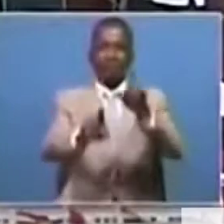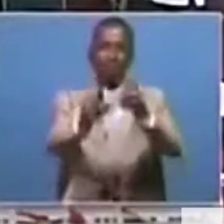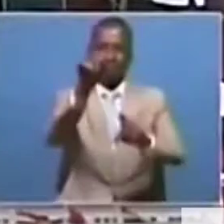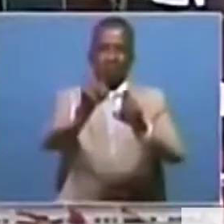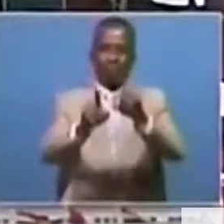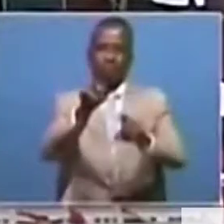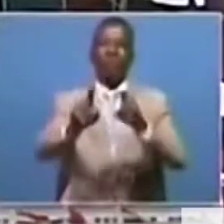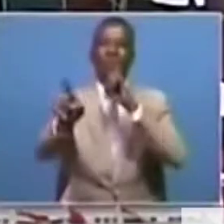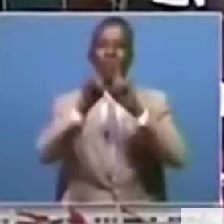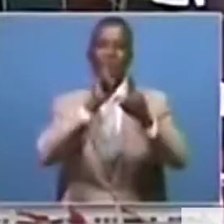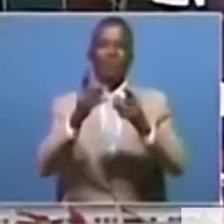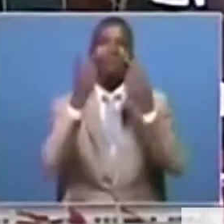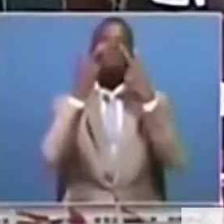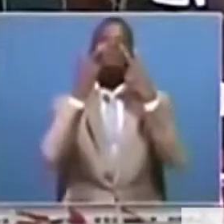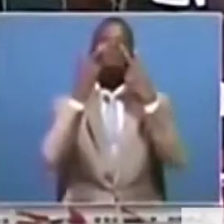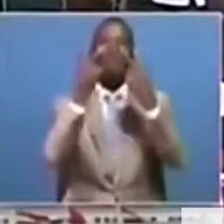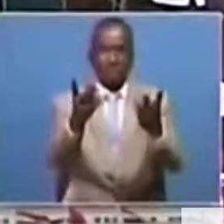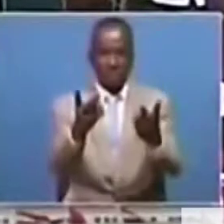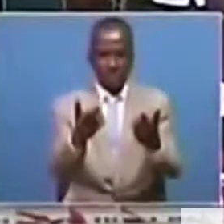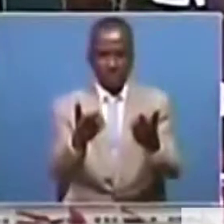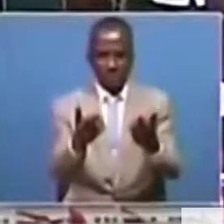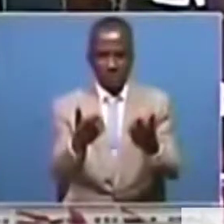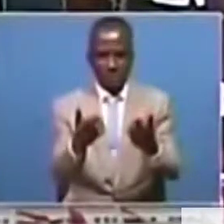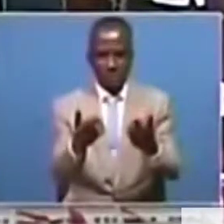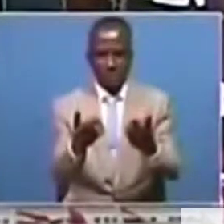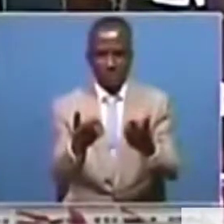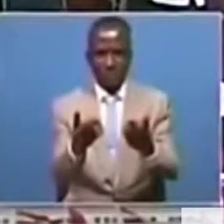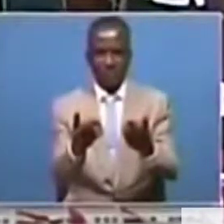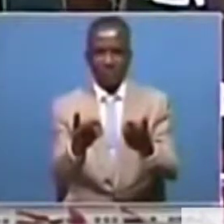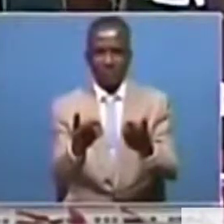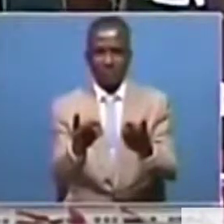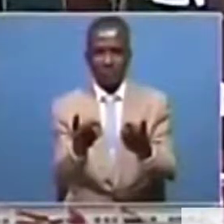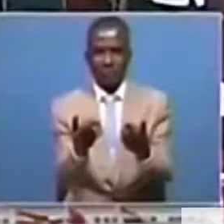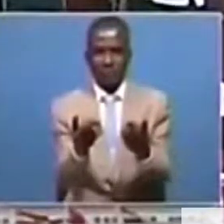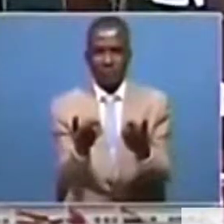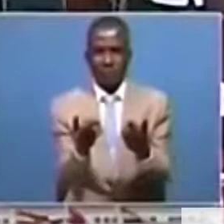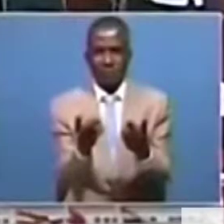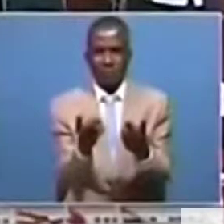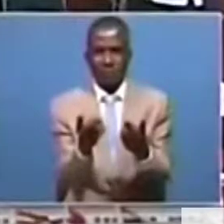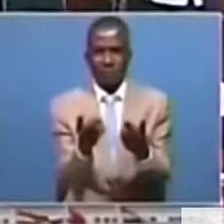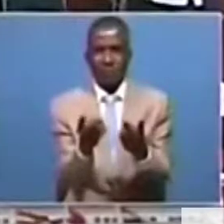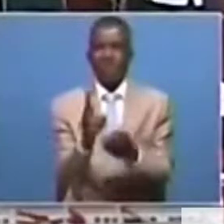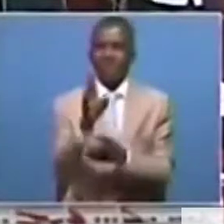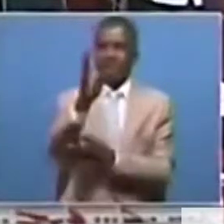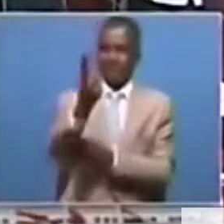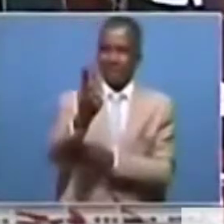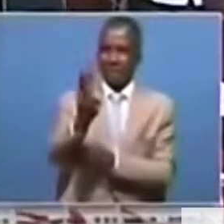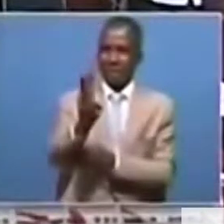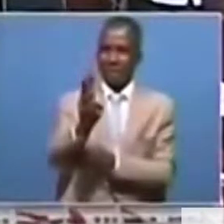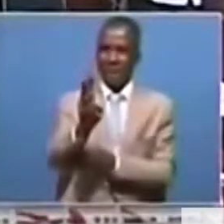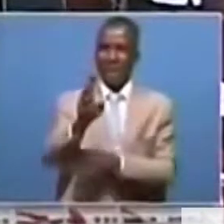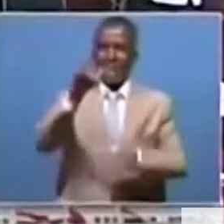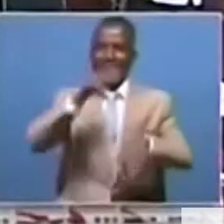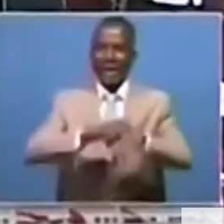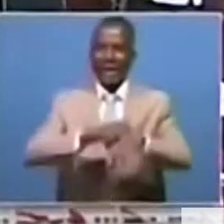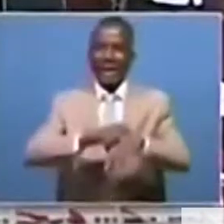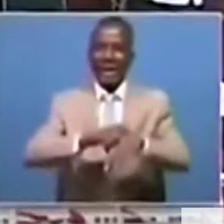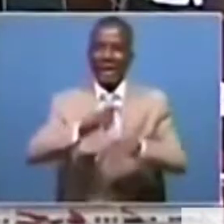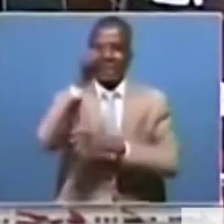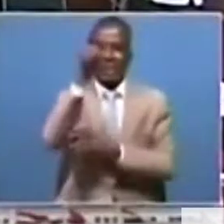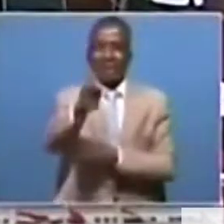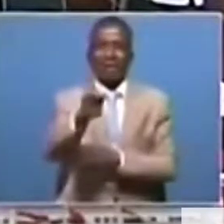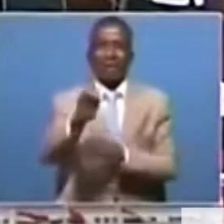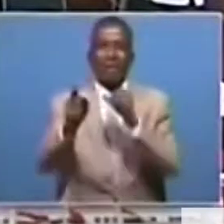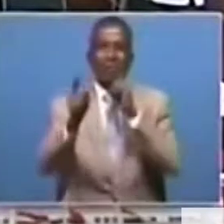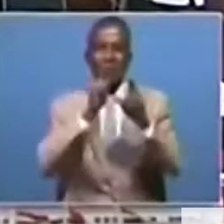of the chairperson of first respondent to appear and testify in court. 16. At the time my counsel closed my